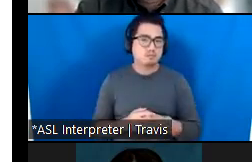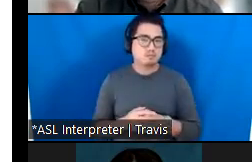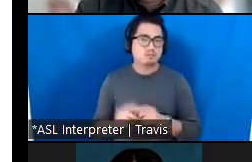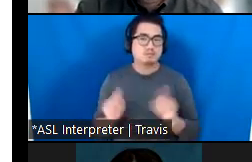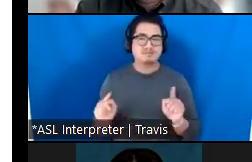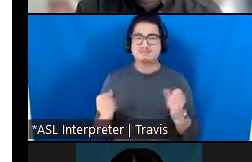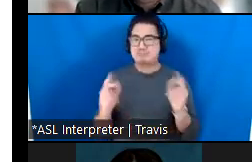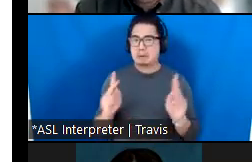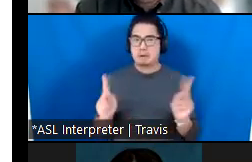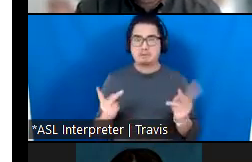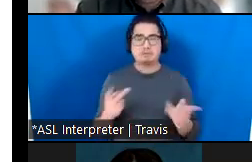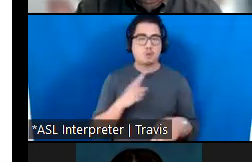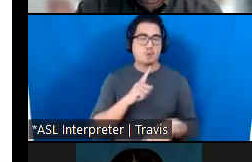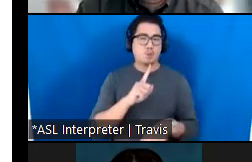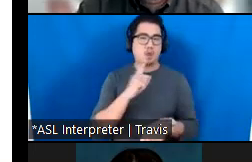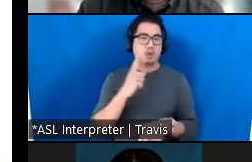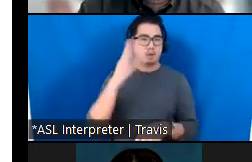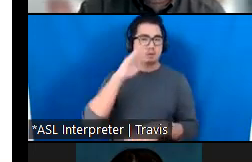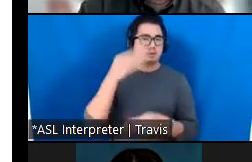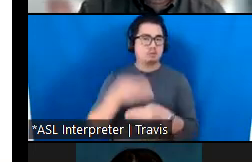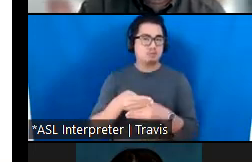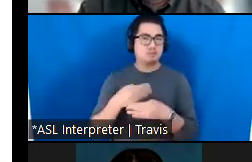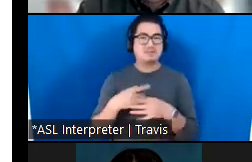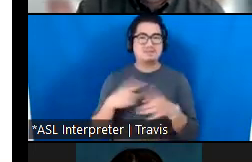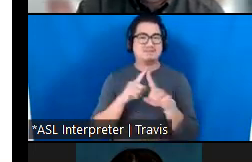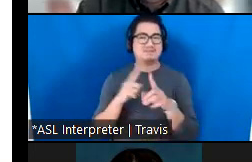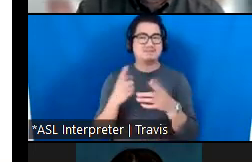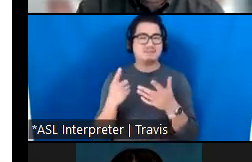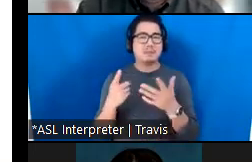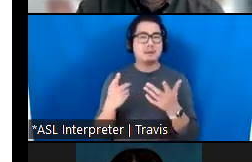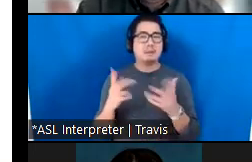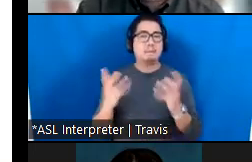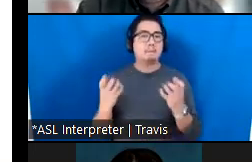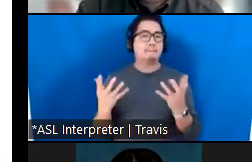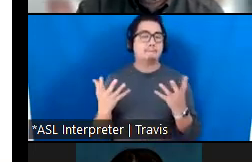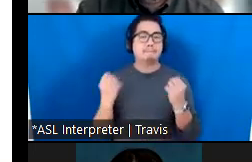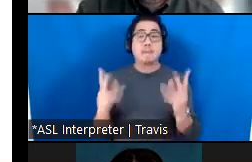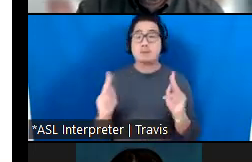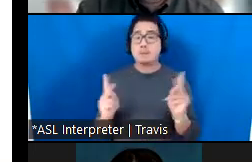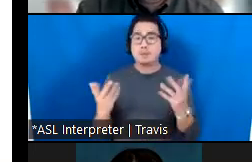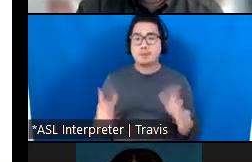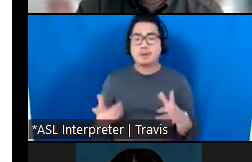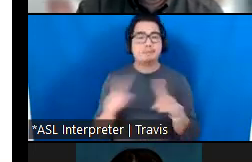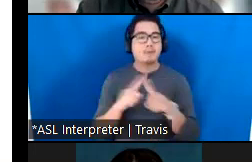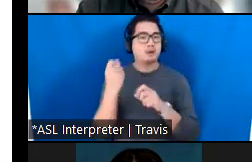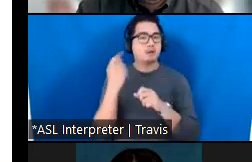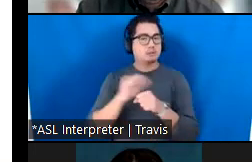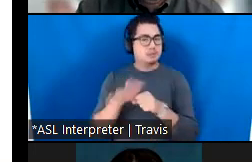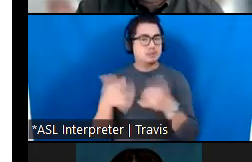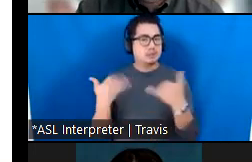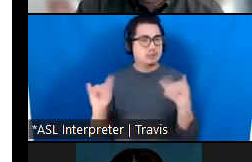it, it is clear that COVID-19 is not disappearing, it's changing. It's less severe in important ways, but it's still